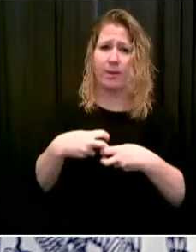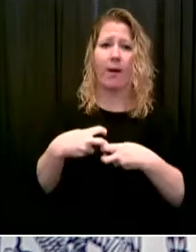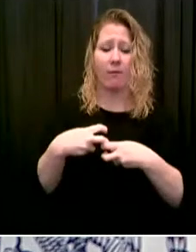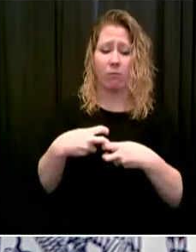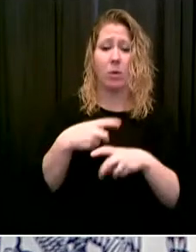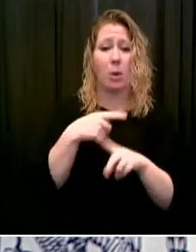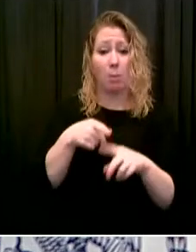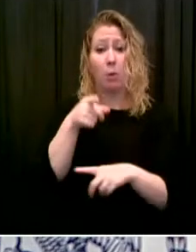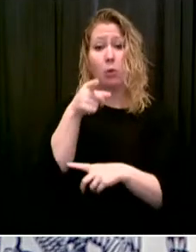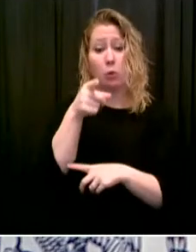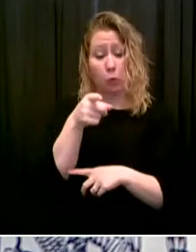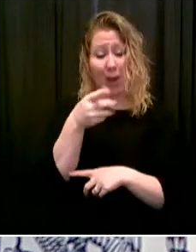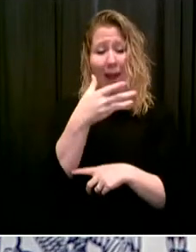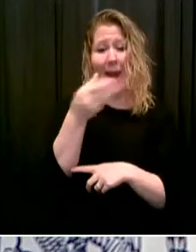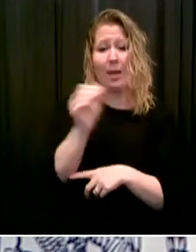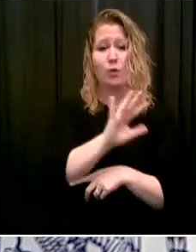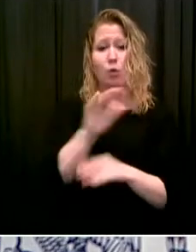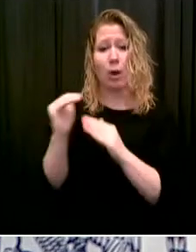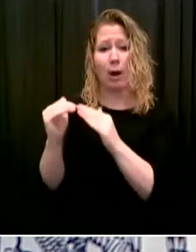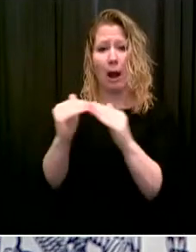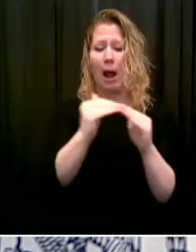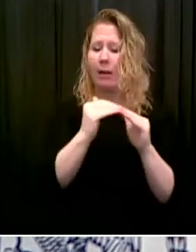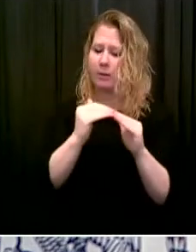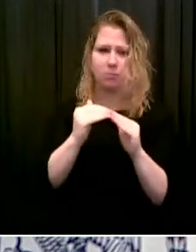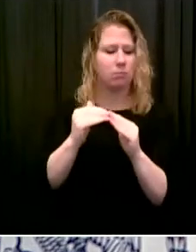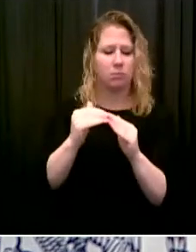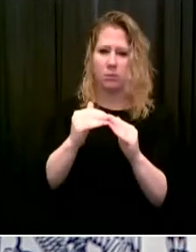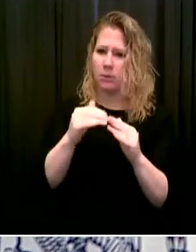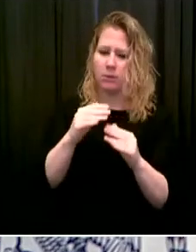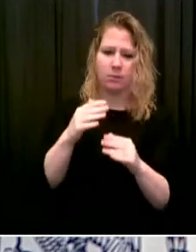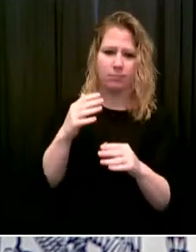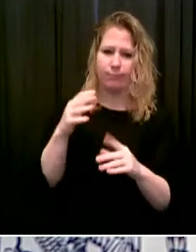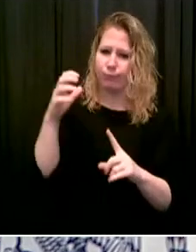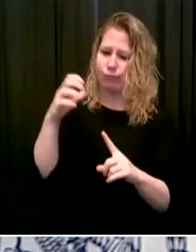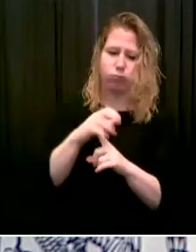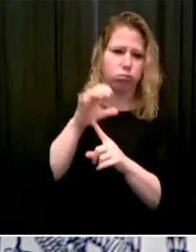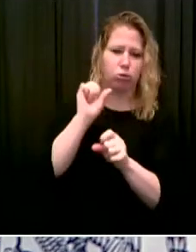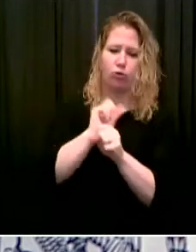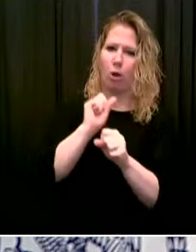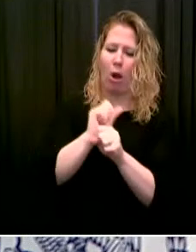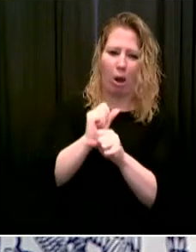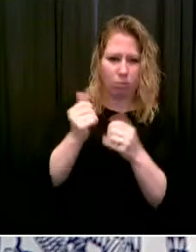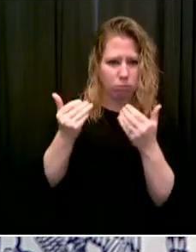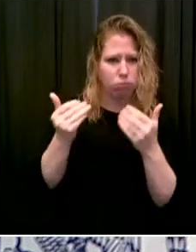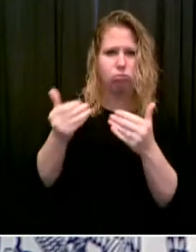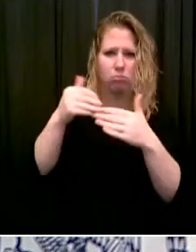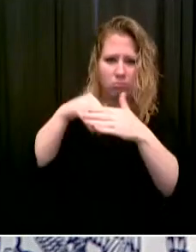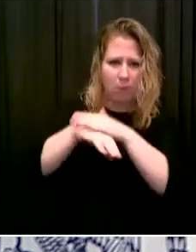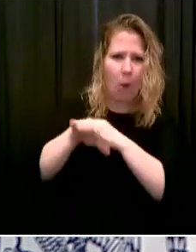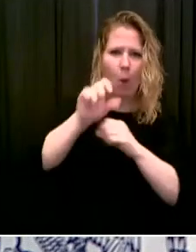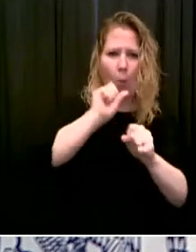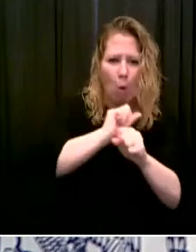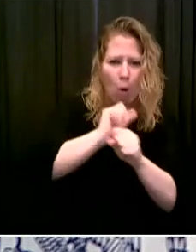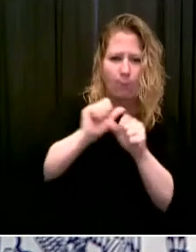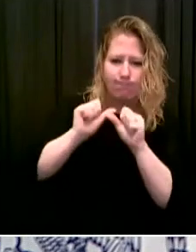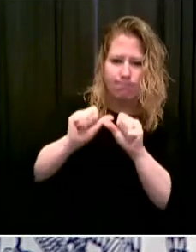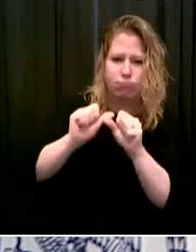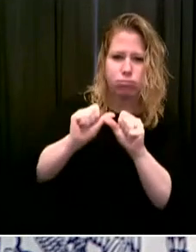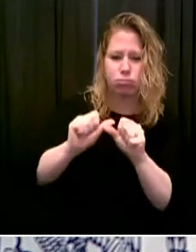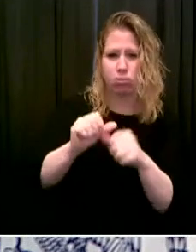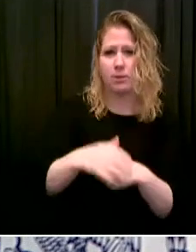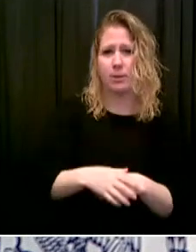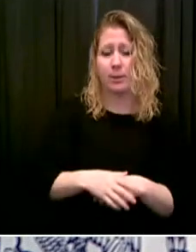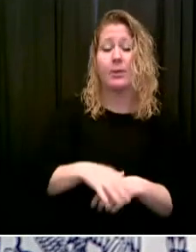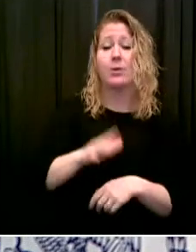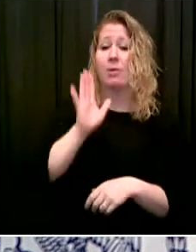did the work that was needed to help the people of the city. I want to thank you, and that needs to be recognized in our Hometown Heroes Parade on July 7th, and we will